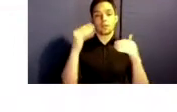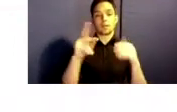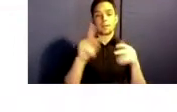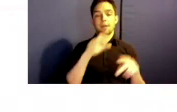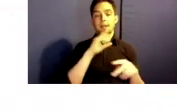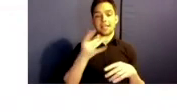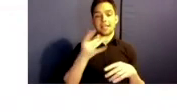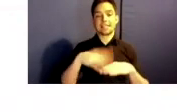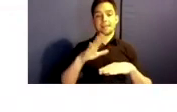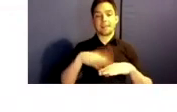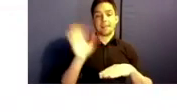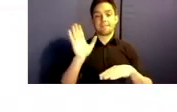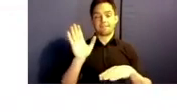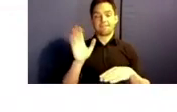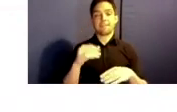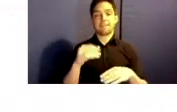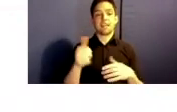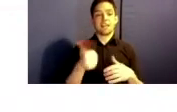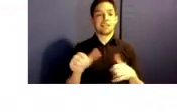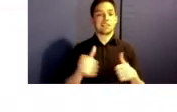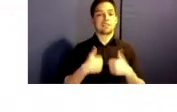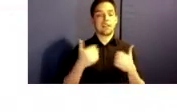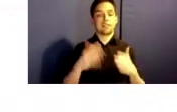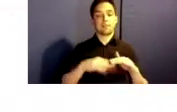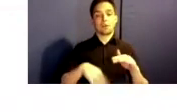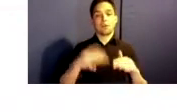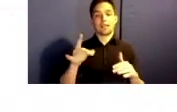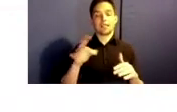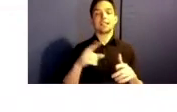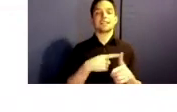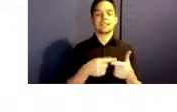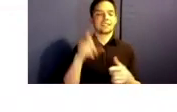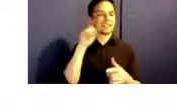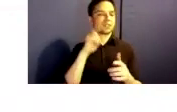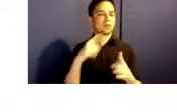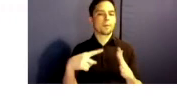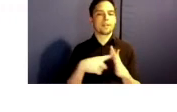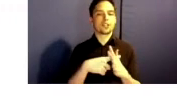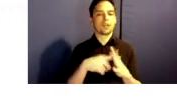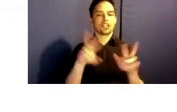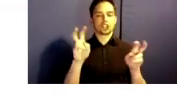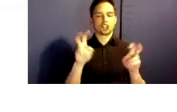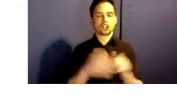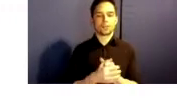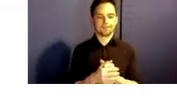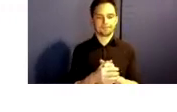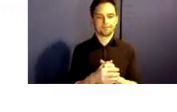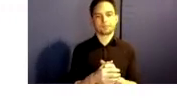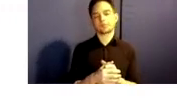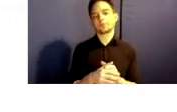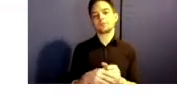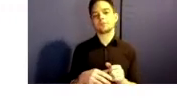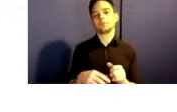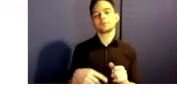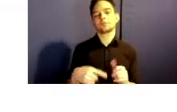18. And if the survivors are below the age of 18, then it's sexual penetration. And this was all linked to the closure